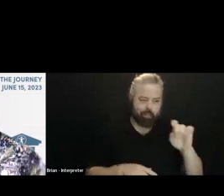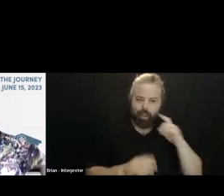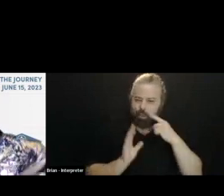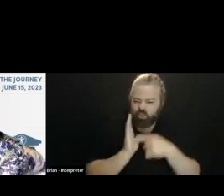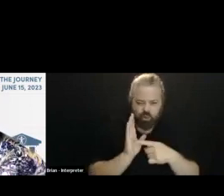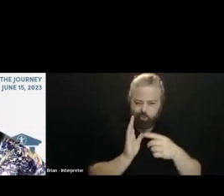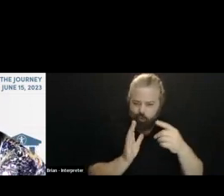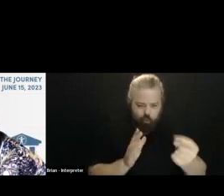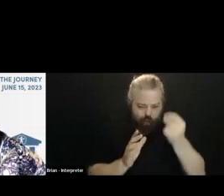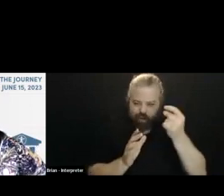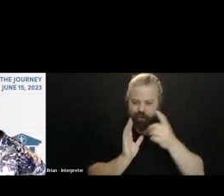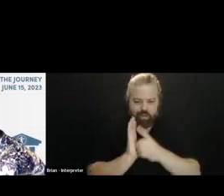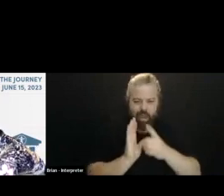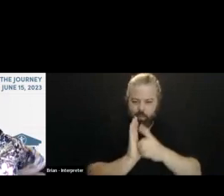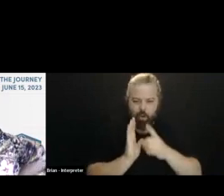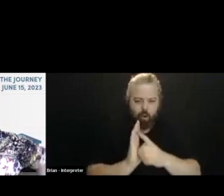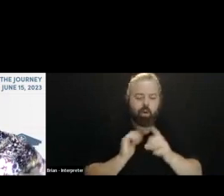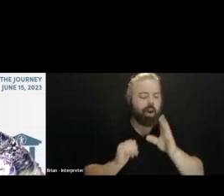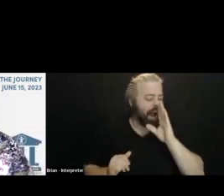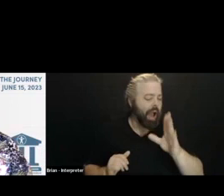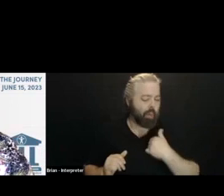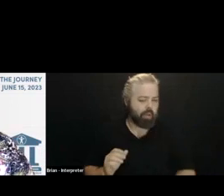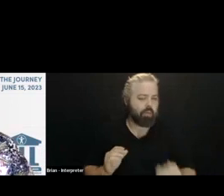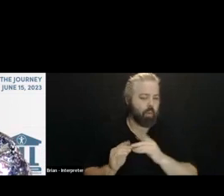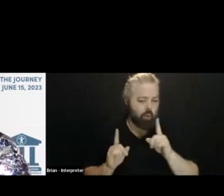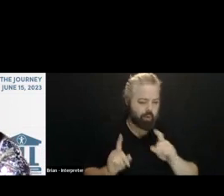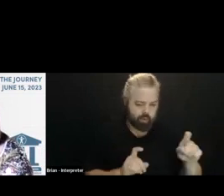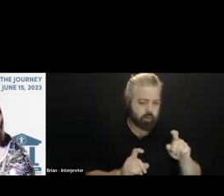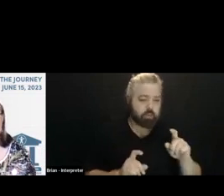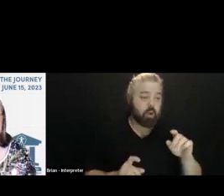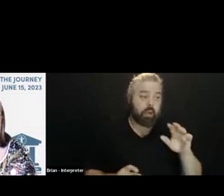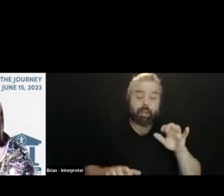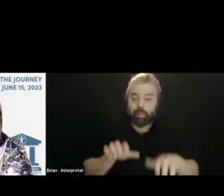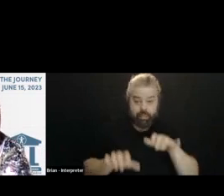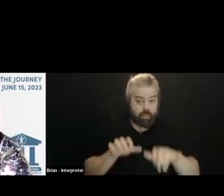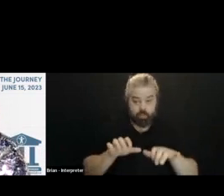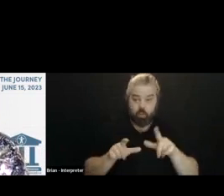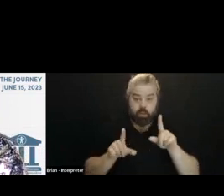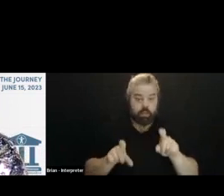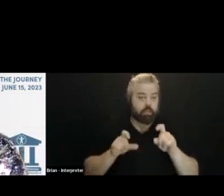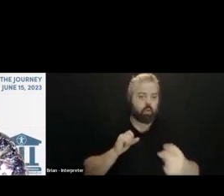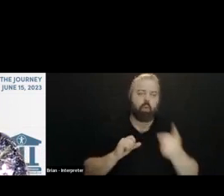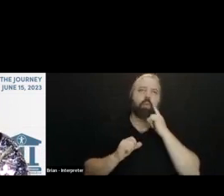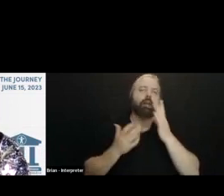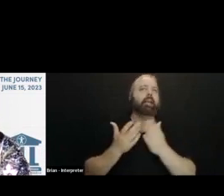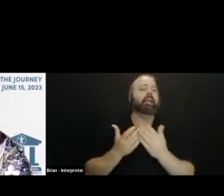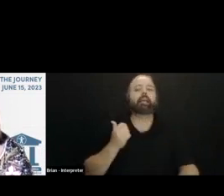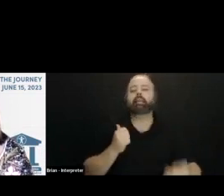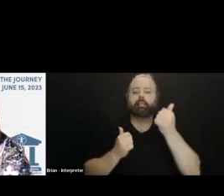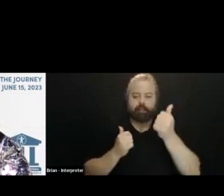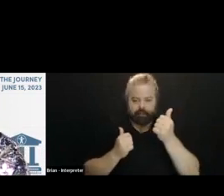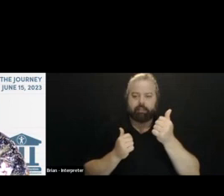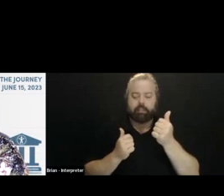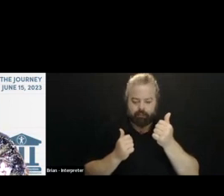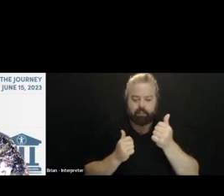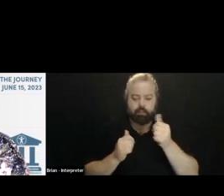keyboard testing. I'm going to do some more of that. Keyboard testing is one of the easiest things to test for, while also